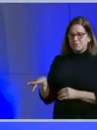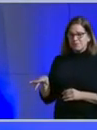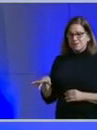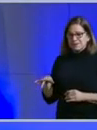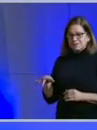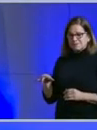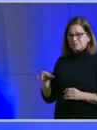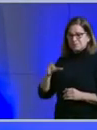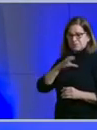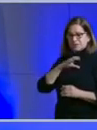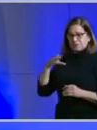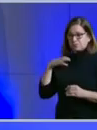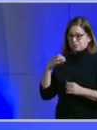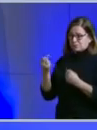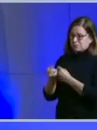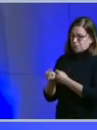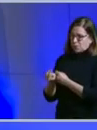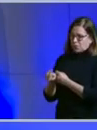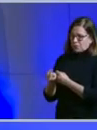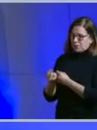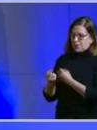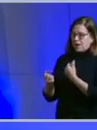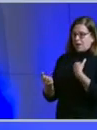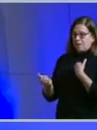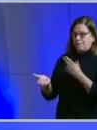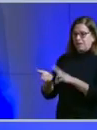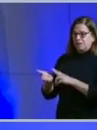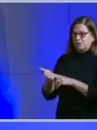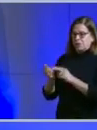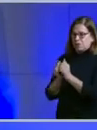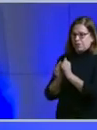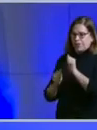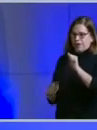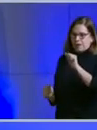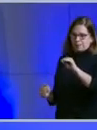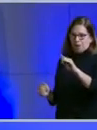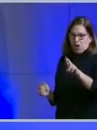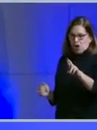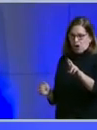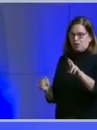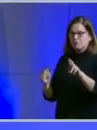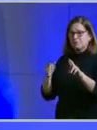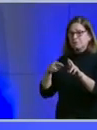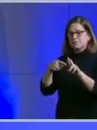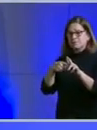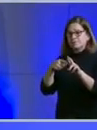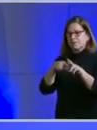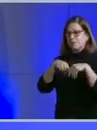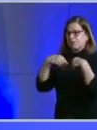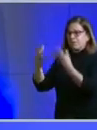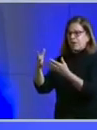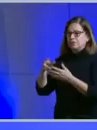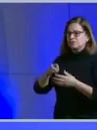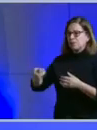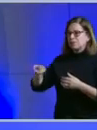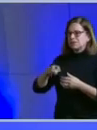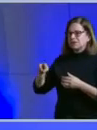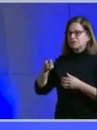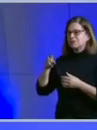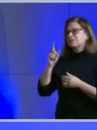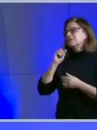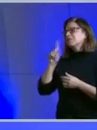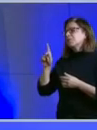support, we started contracting with AMR to provide transport for those non-emergency basic life support patients